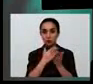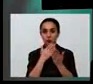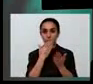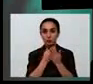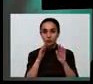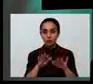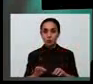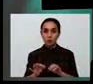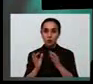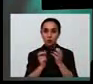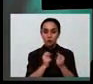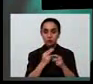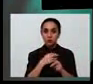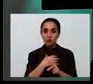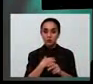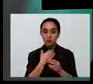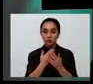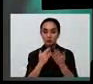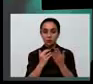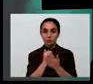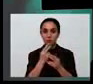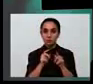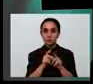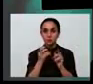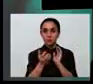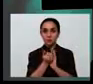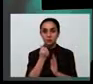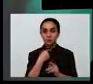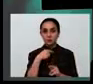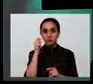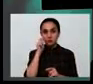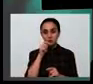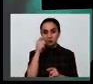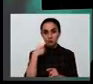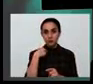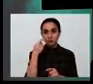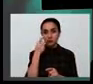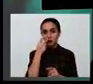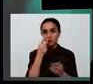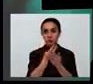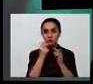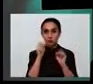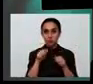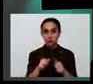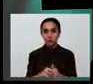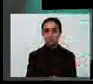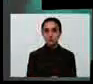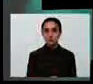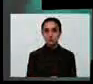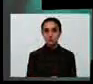o'rniga olish eng asosiy marra va mash'ala qilib olganligini Xitoyni biz aziz o'quvchilar ko'rishimiz mumkin